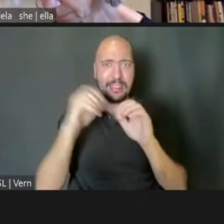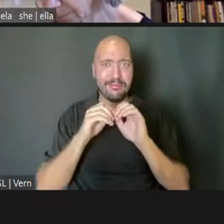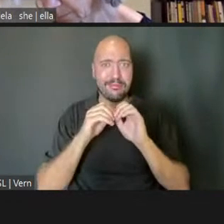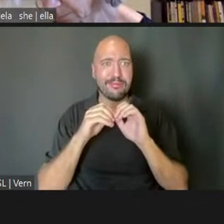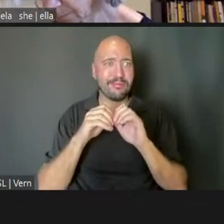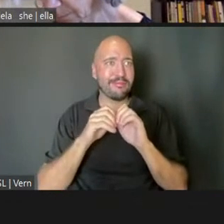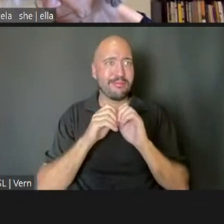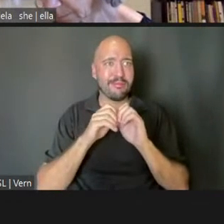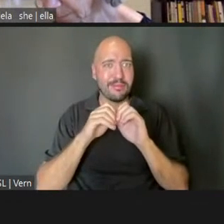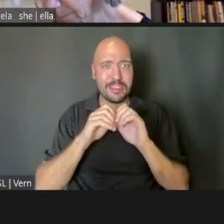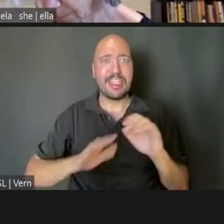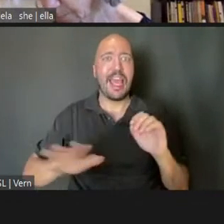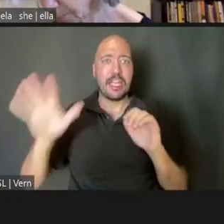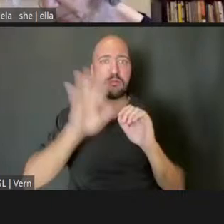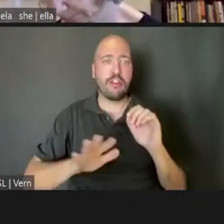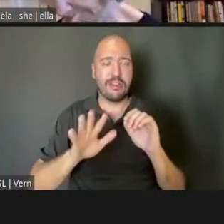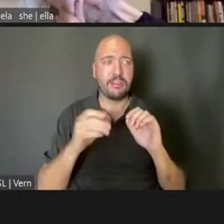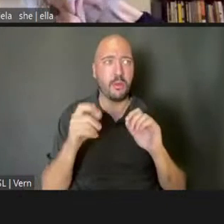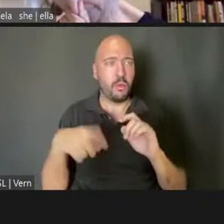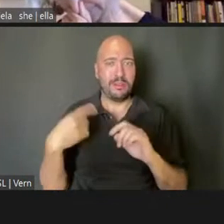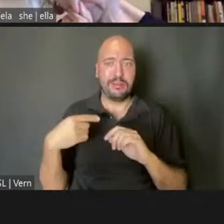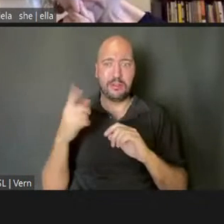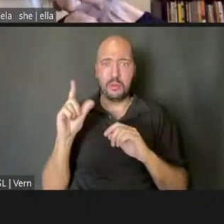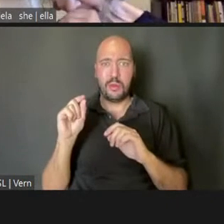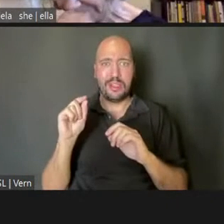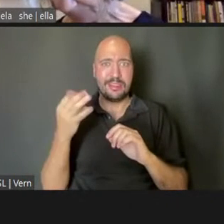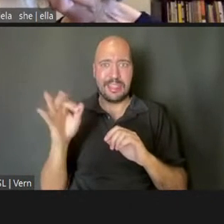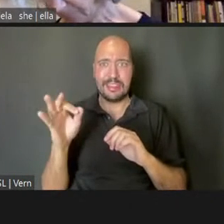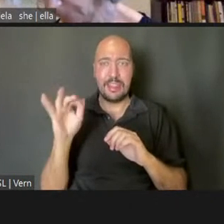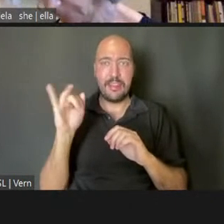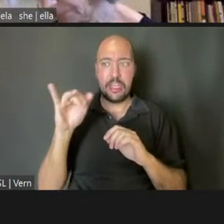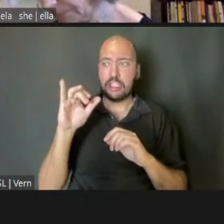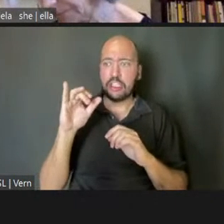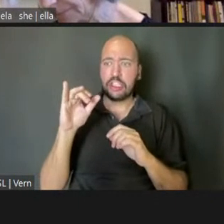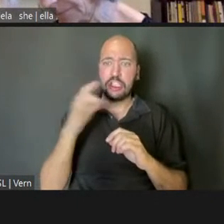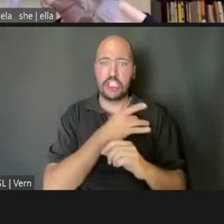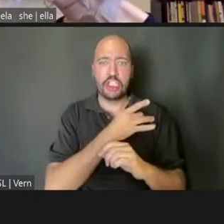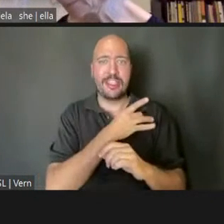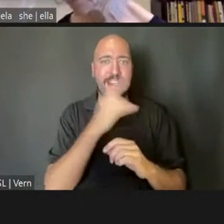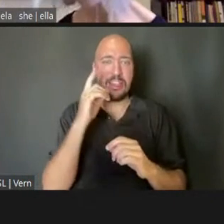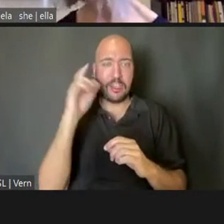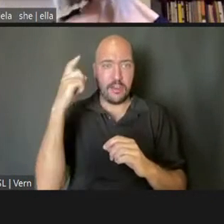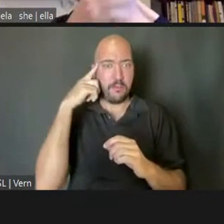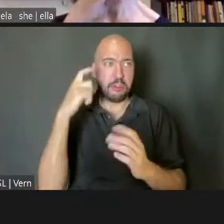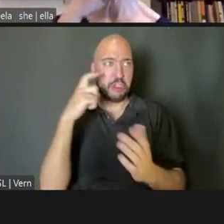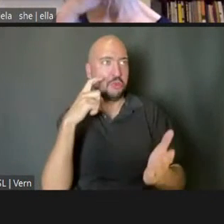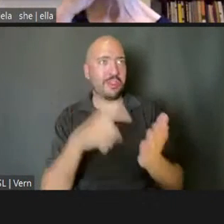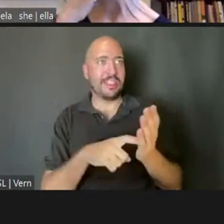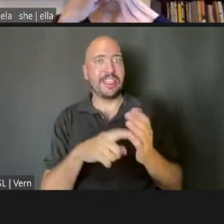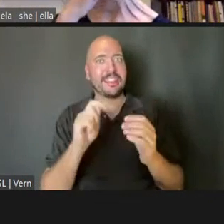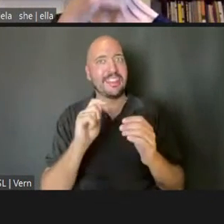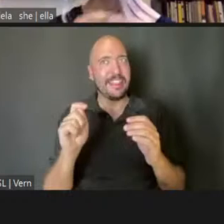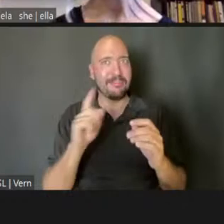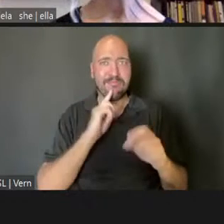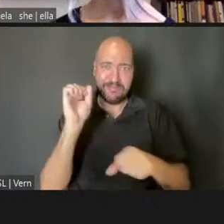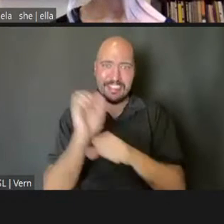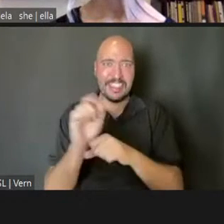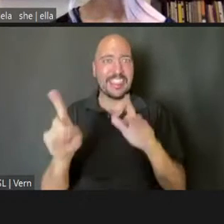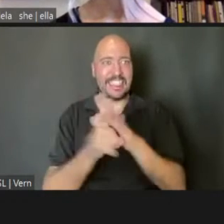It was only in 2019 that the Chilean government recognized the existence of Black